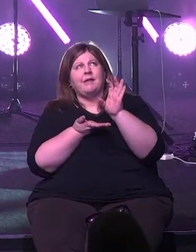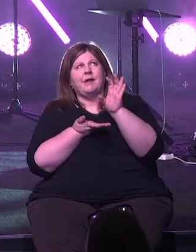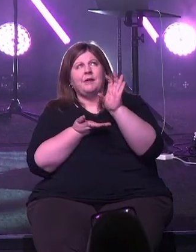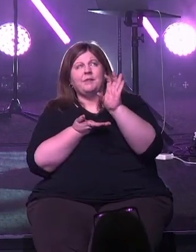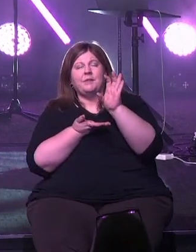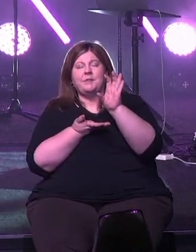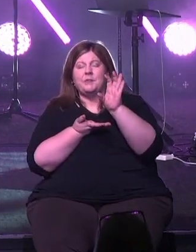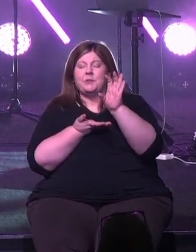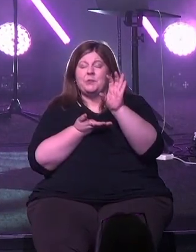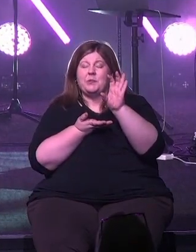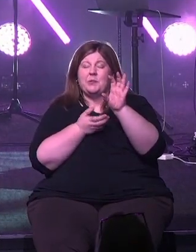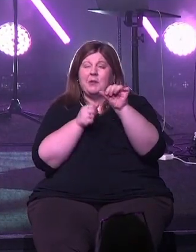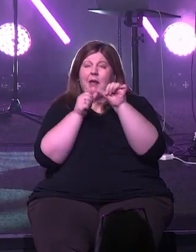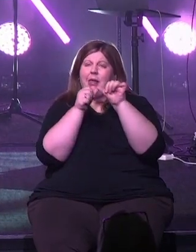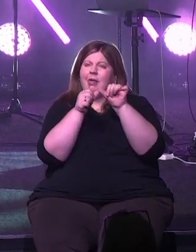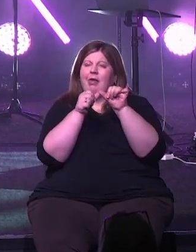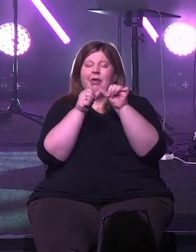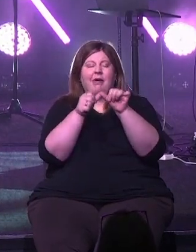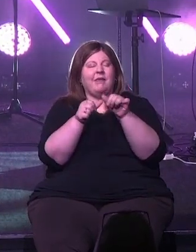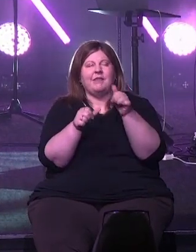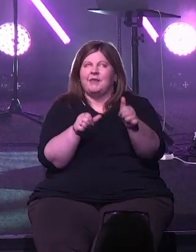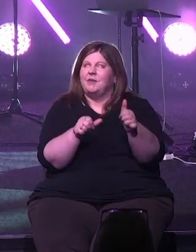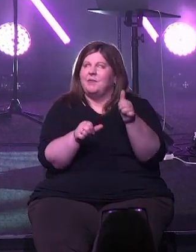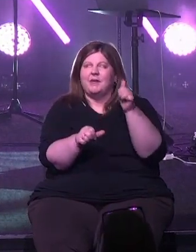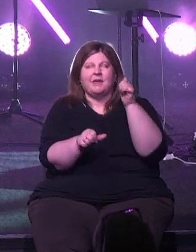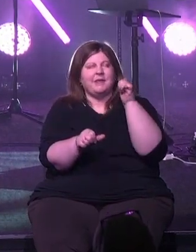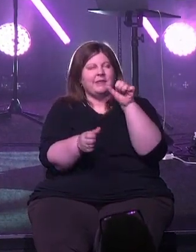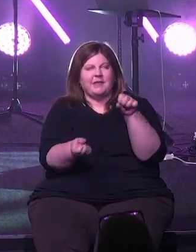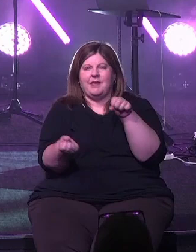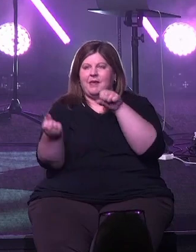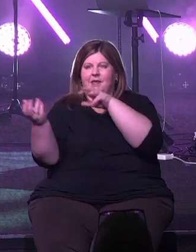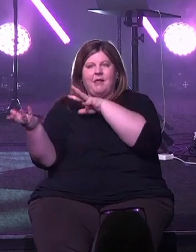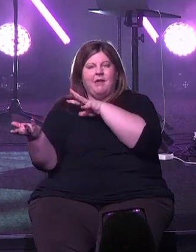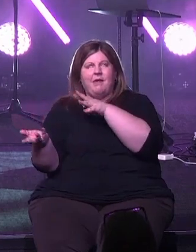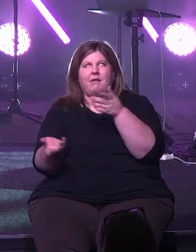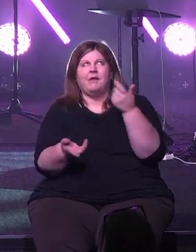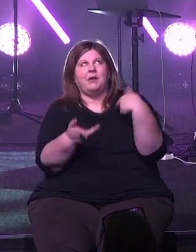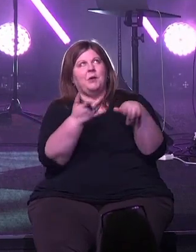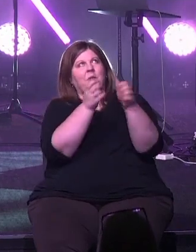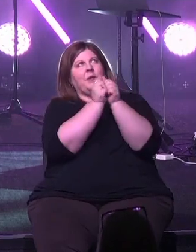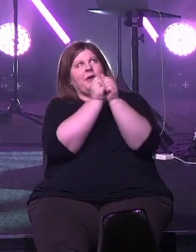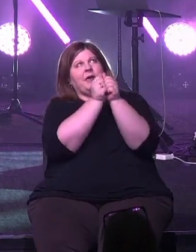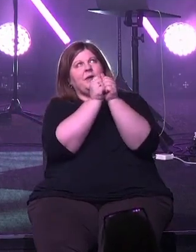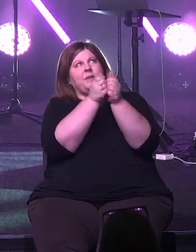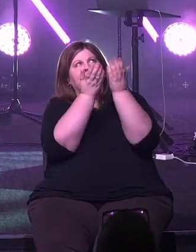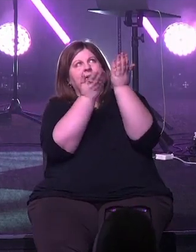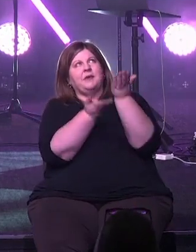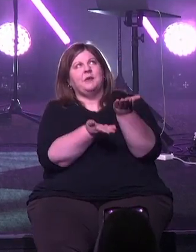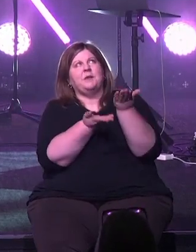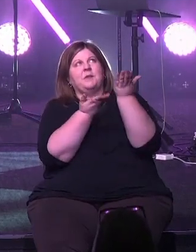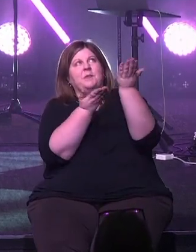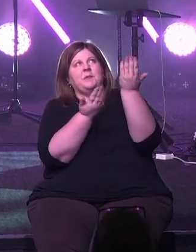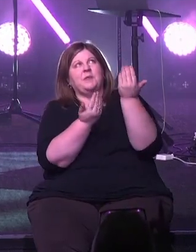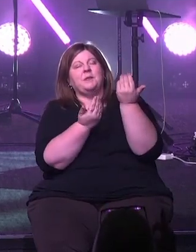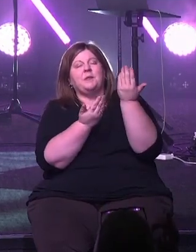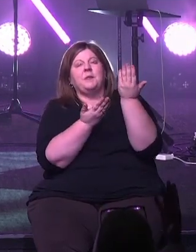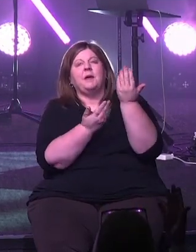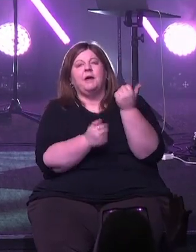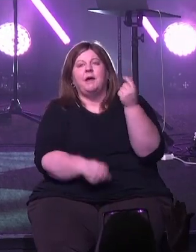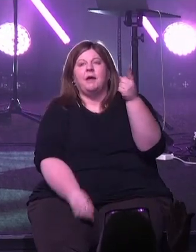all come to, because they can't stay long when I believe